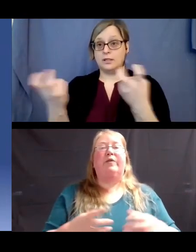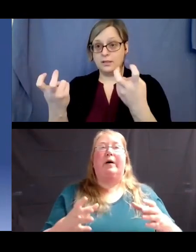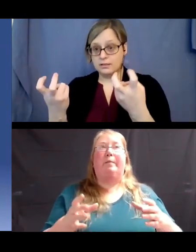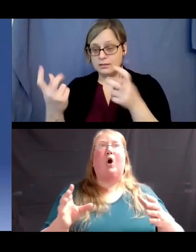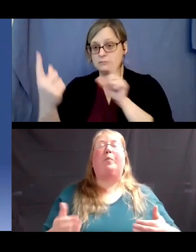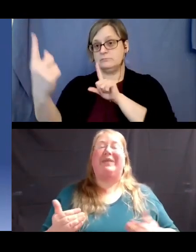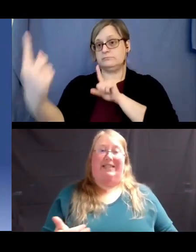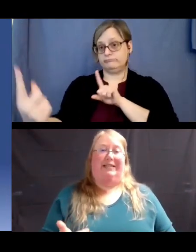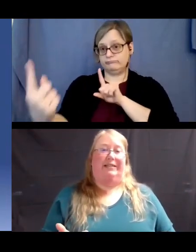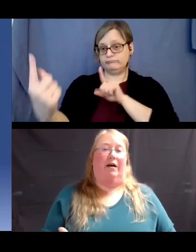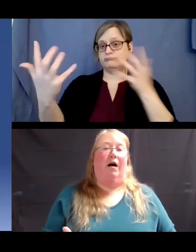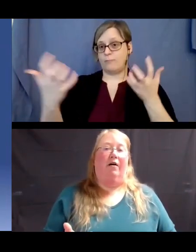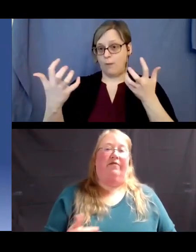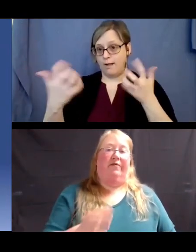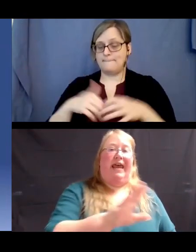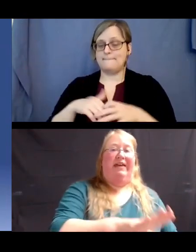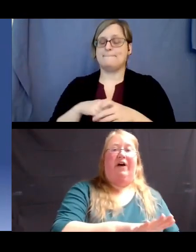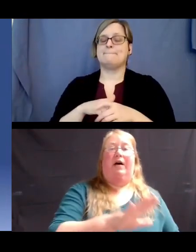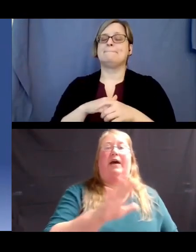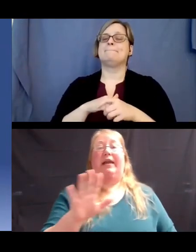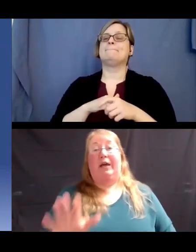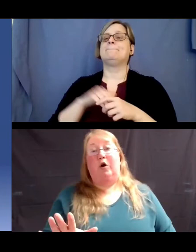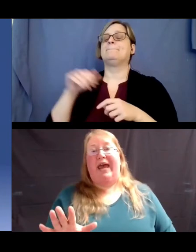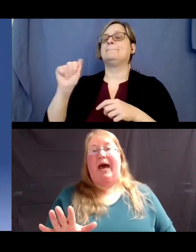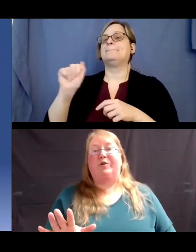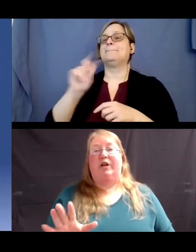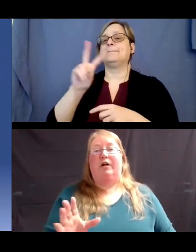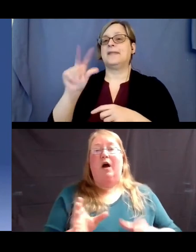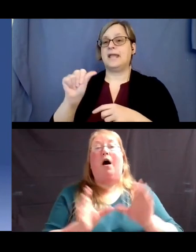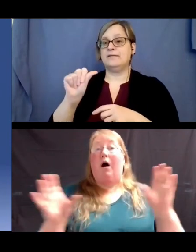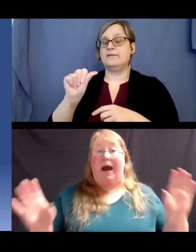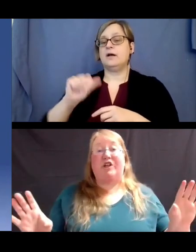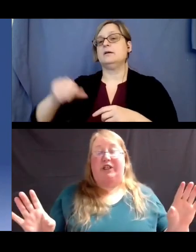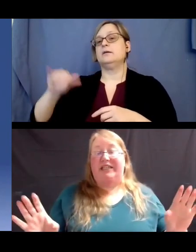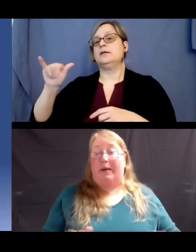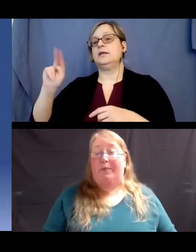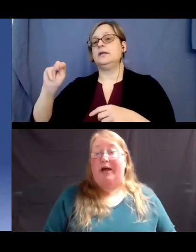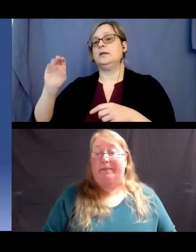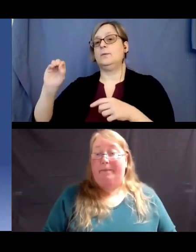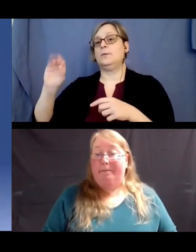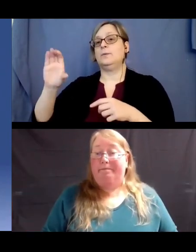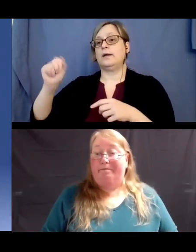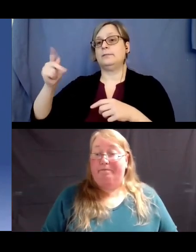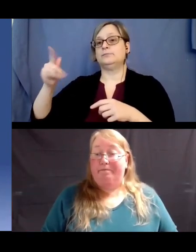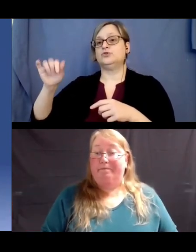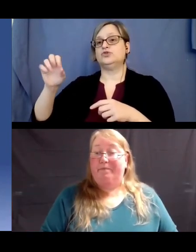So the purposes of Ava and InnoCaption are actually separate.